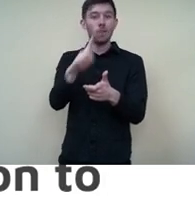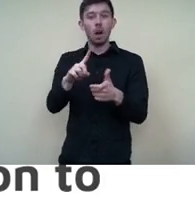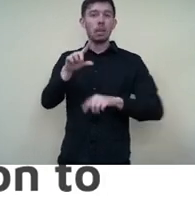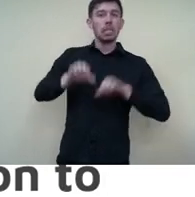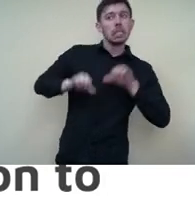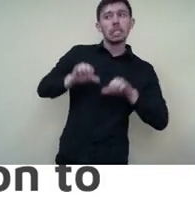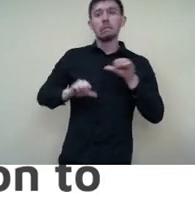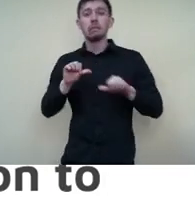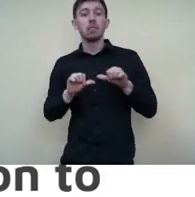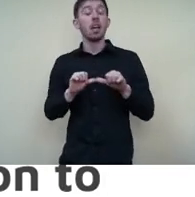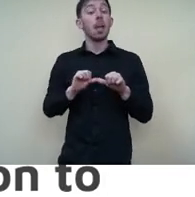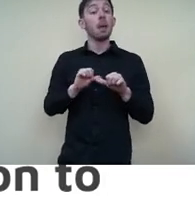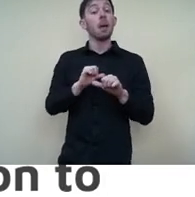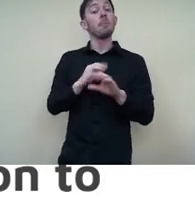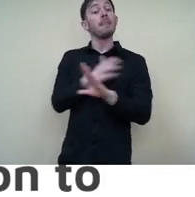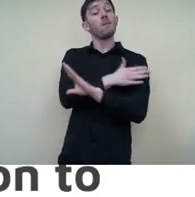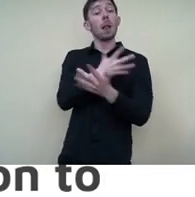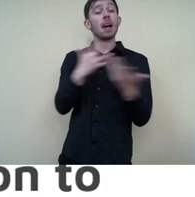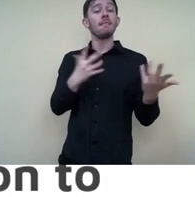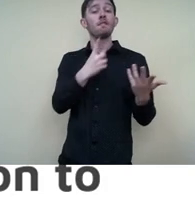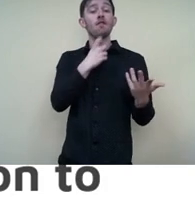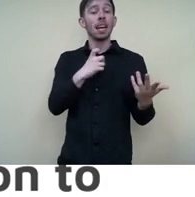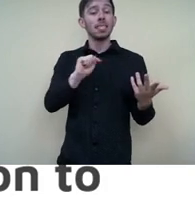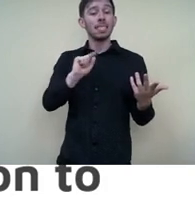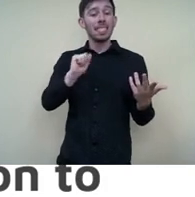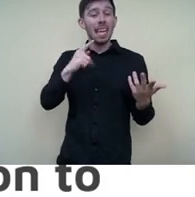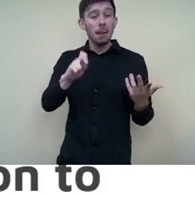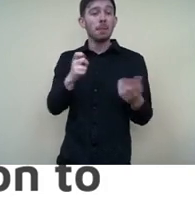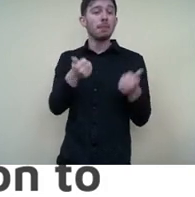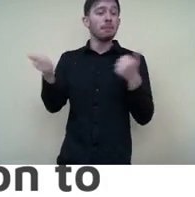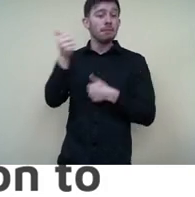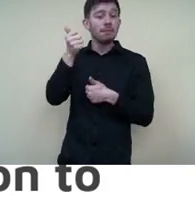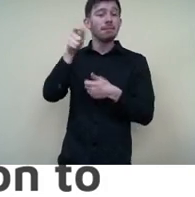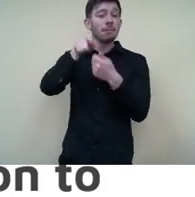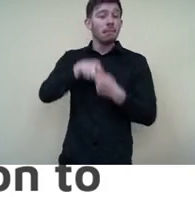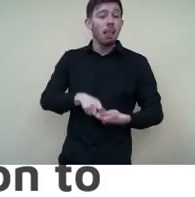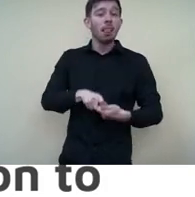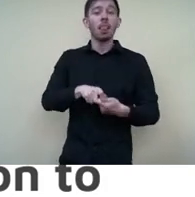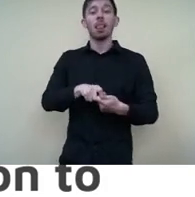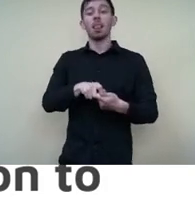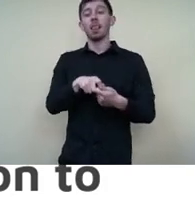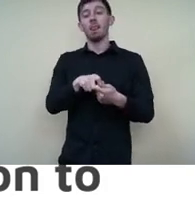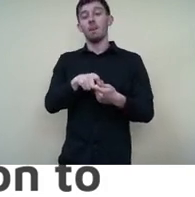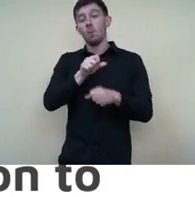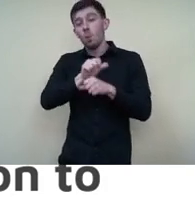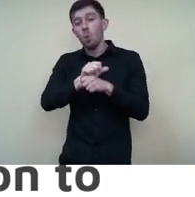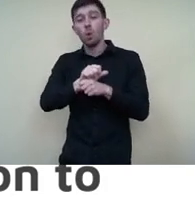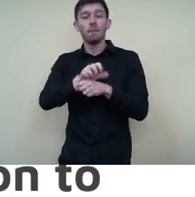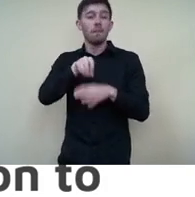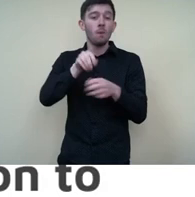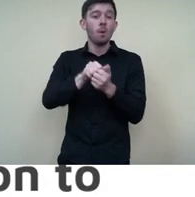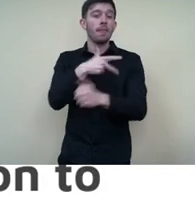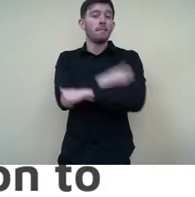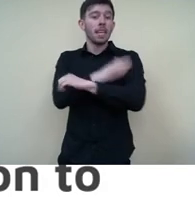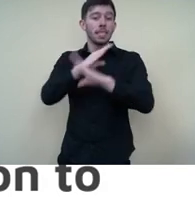efficient. Before, there was a lot of bureaucratic red tape, a lot of administrative details and work that had to go into developing the vaccines,